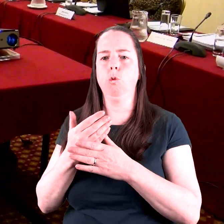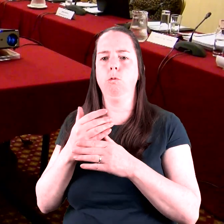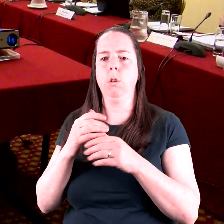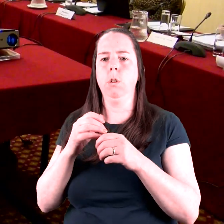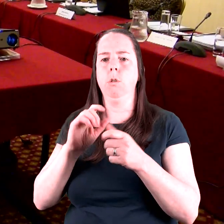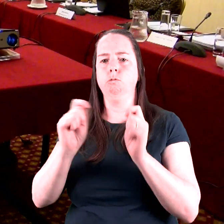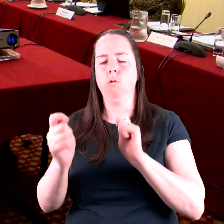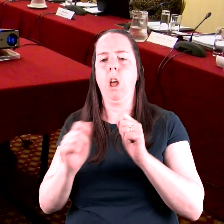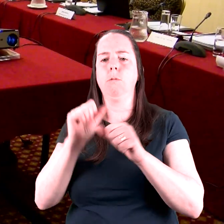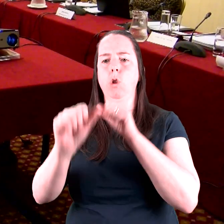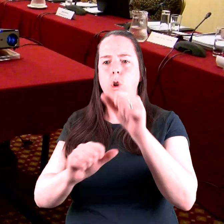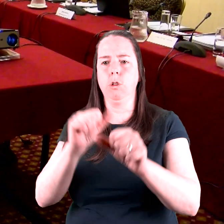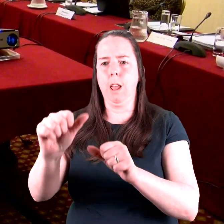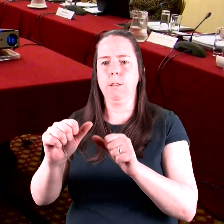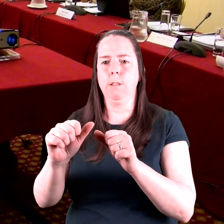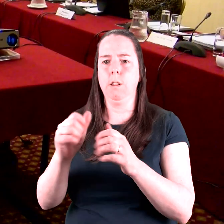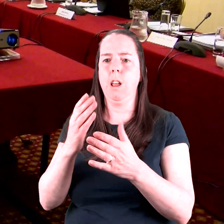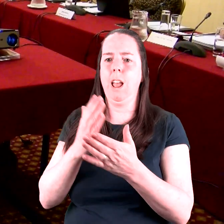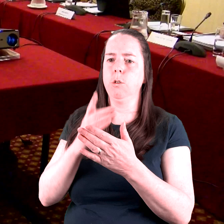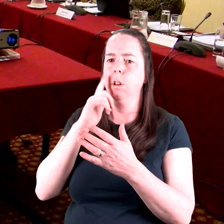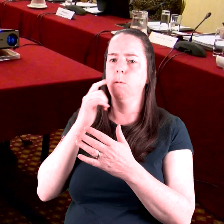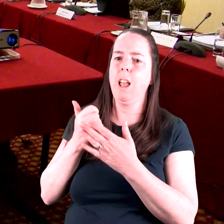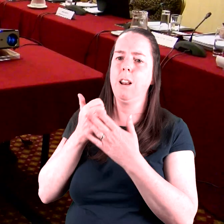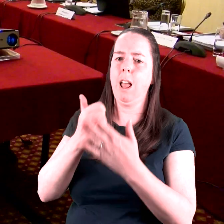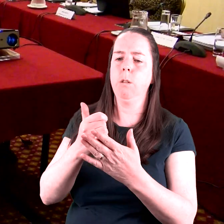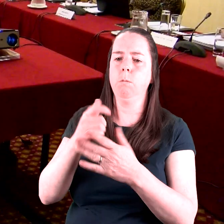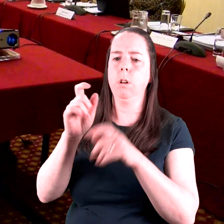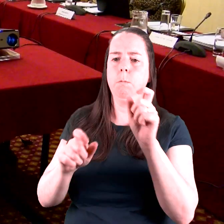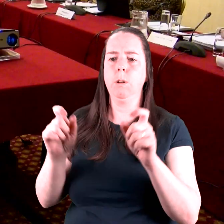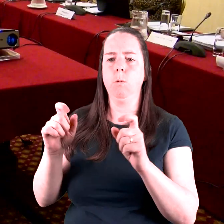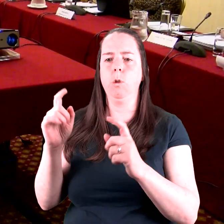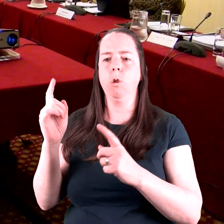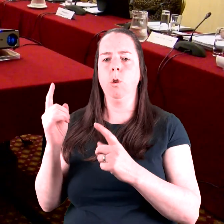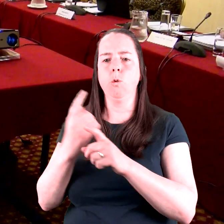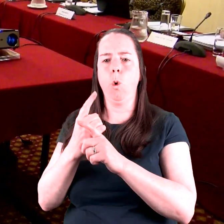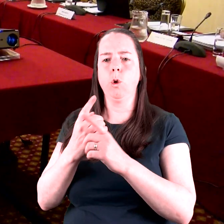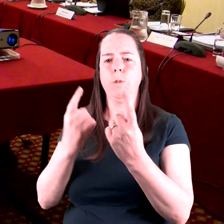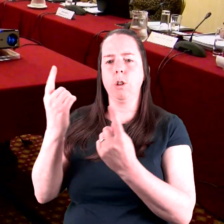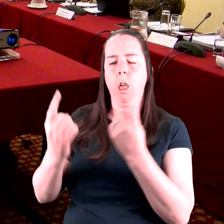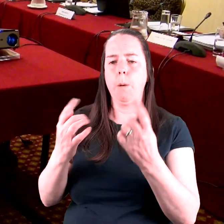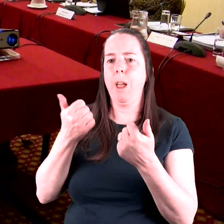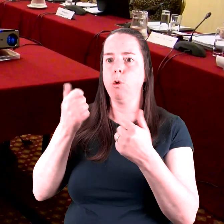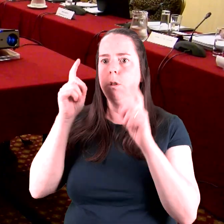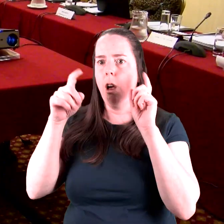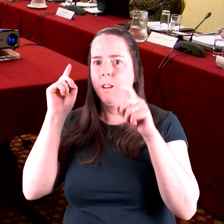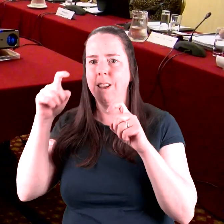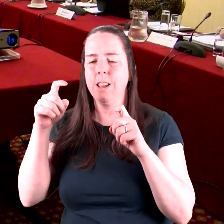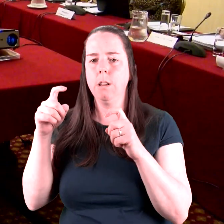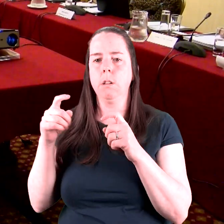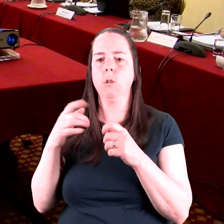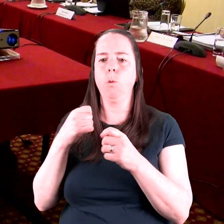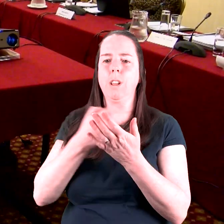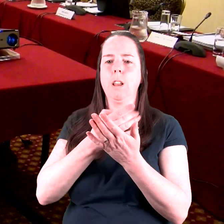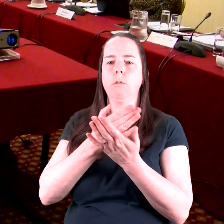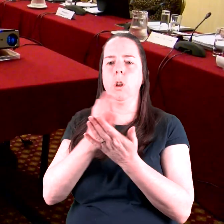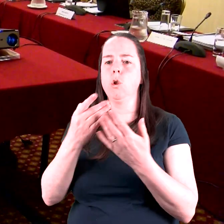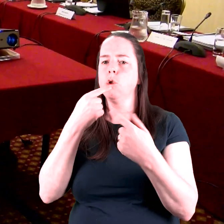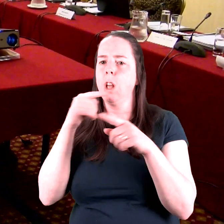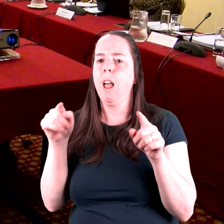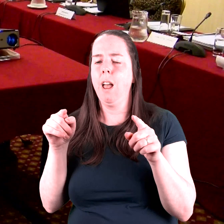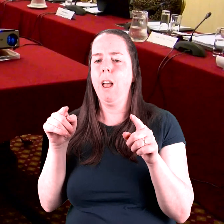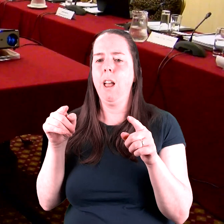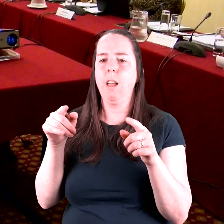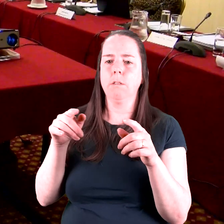to have a couple of forums along the way so that actually we can help people talk to each other about good ideas and so that we